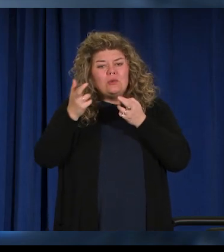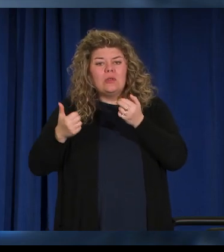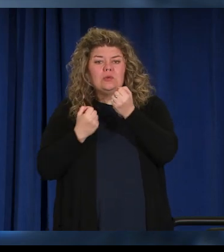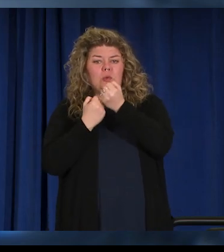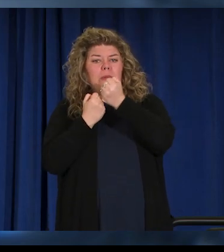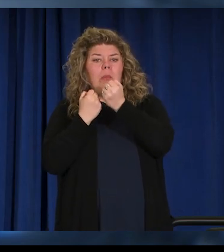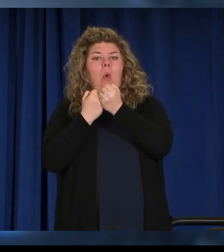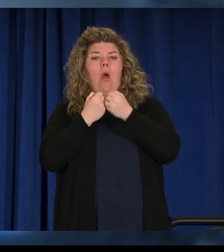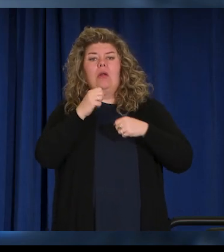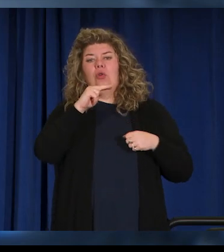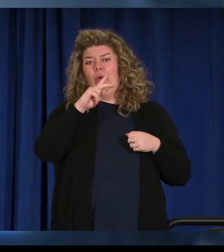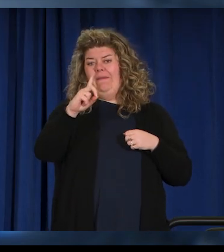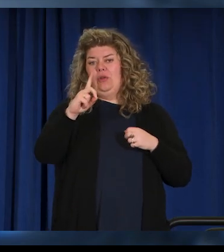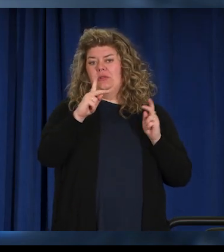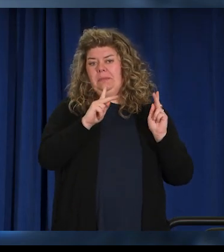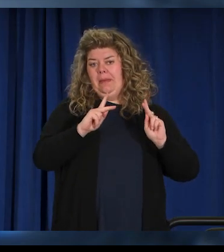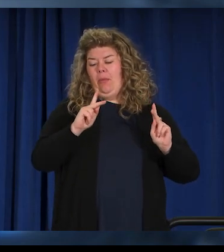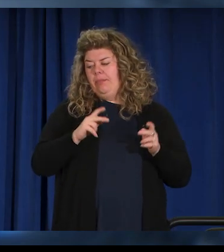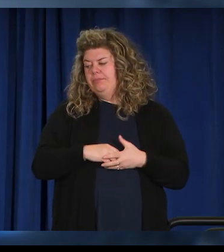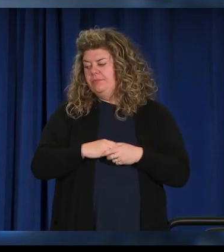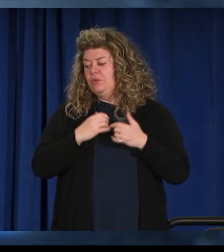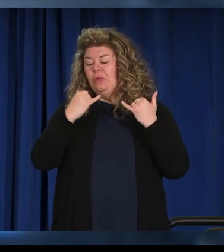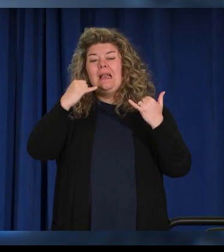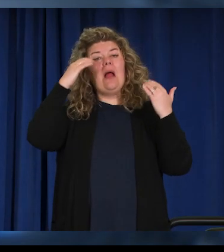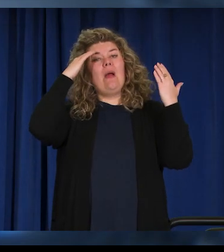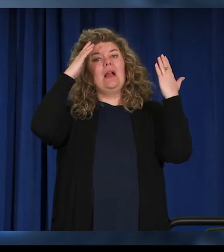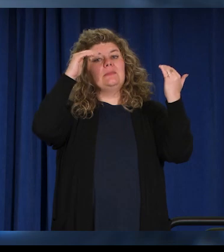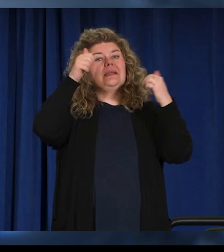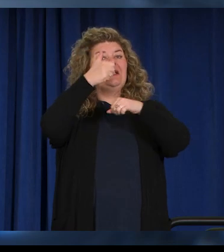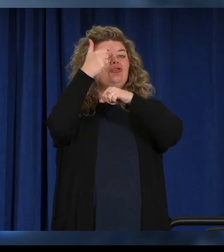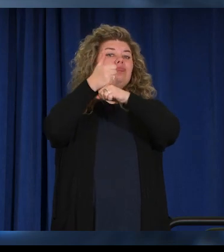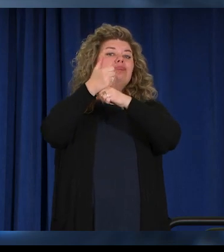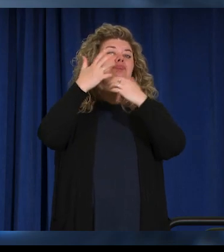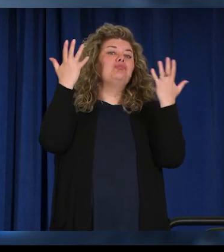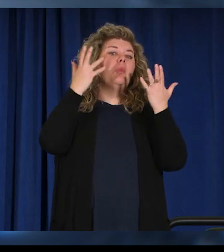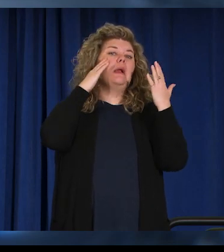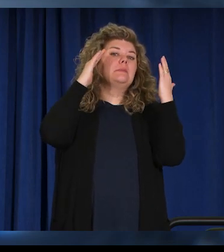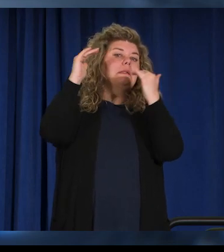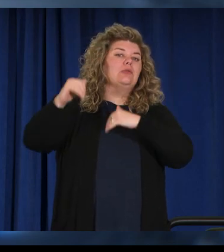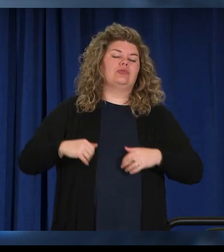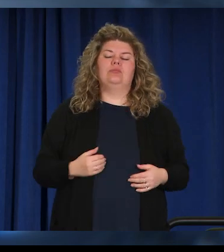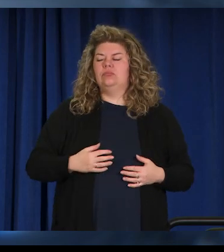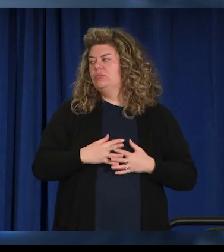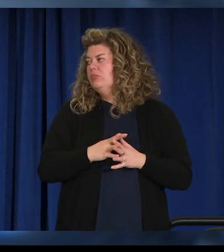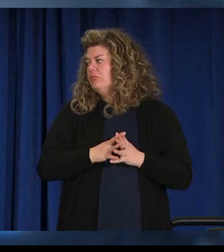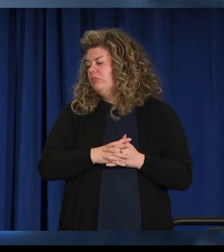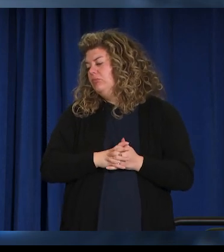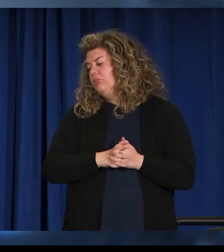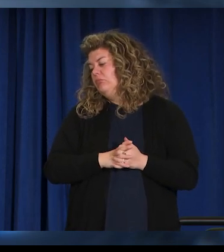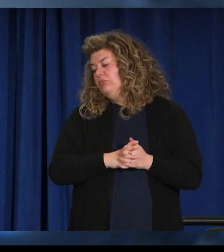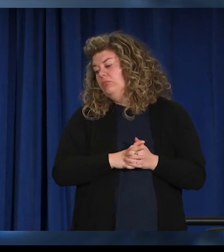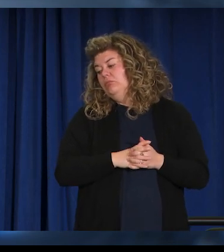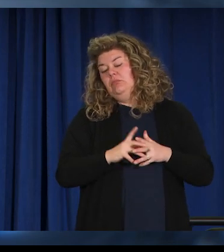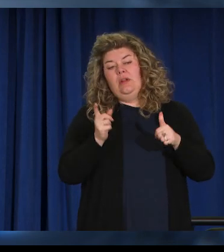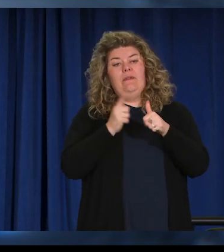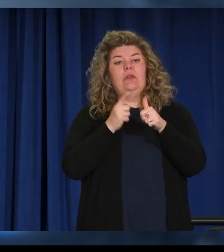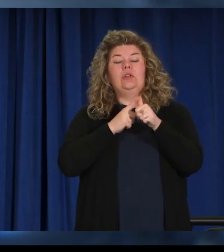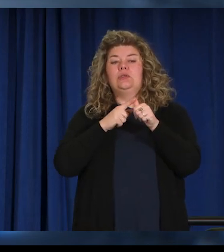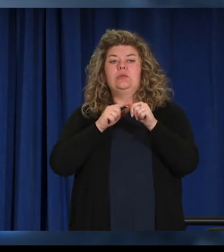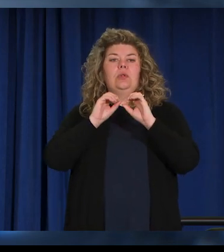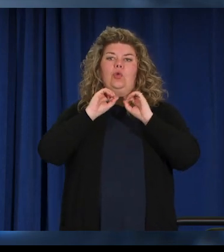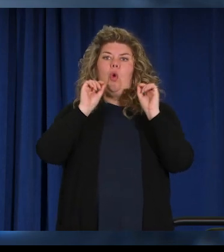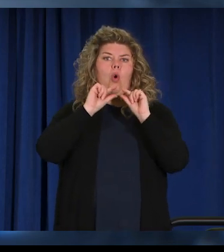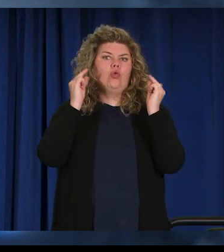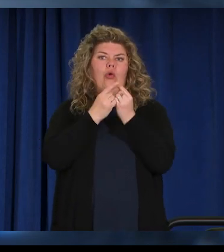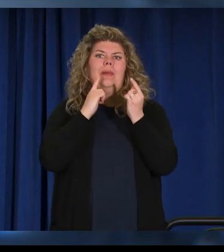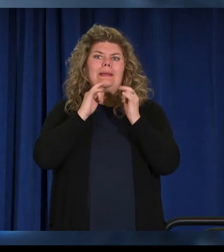in the workplace, and we're going to get started with setting our expectations. There we go. So first, no group is monolithic. I think we've